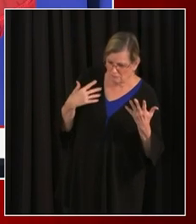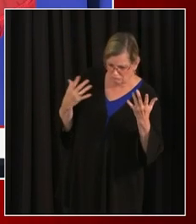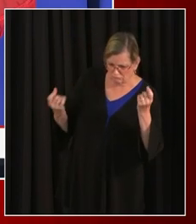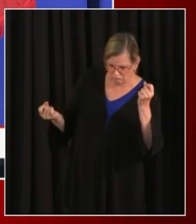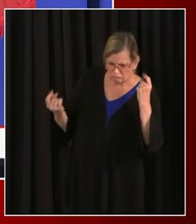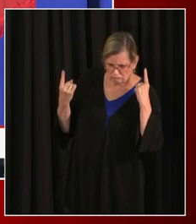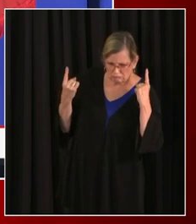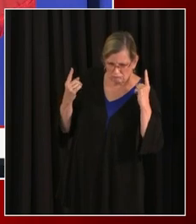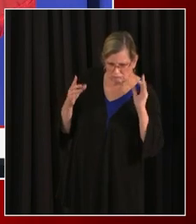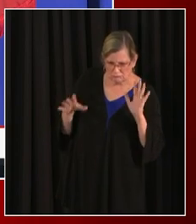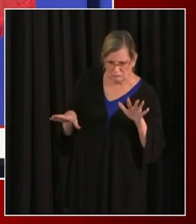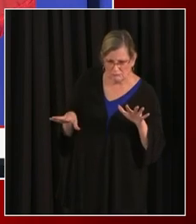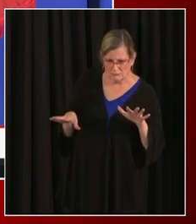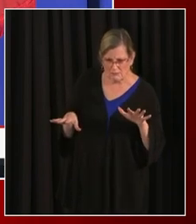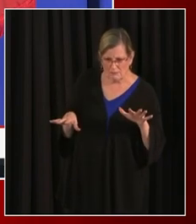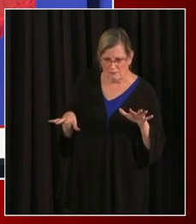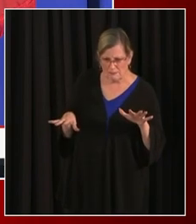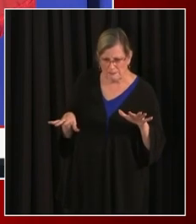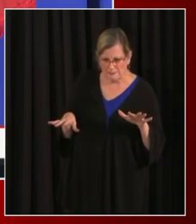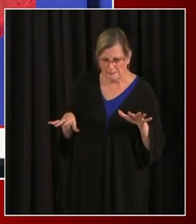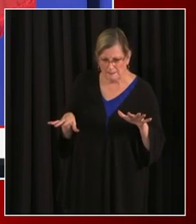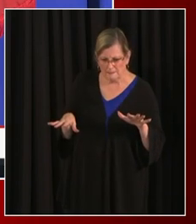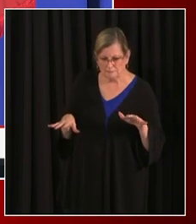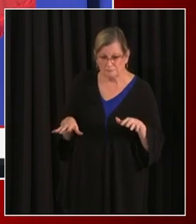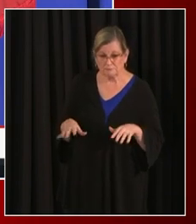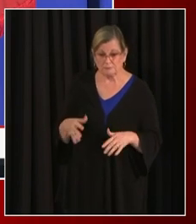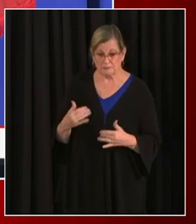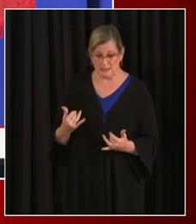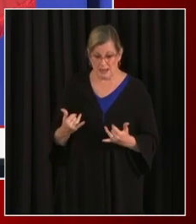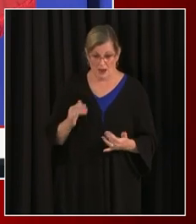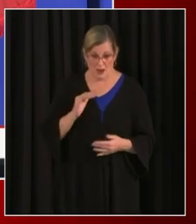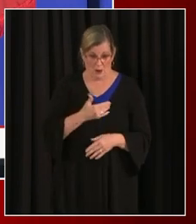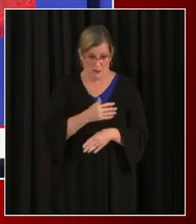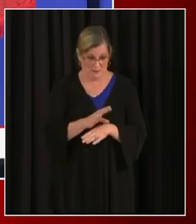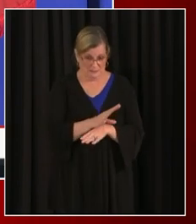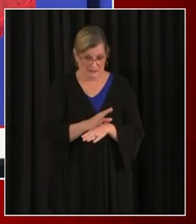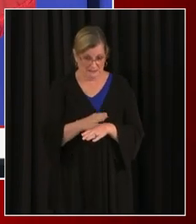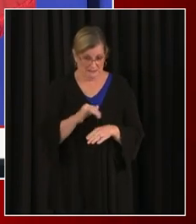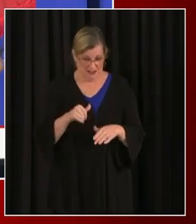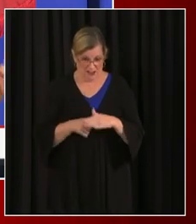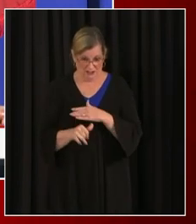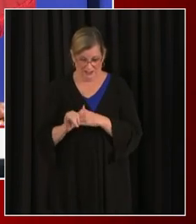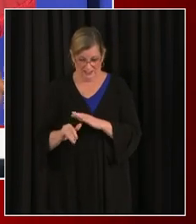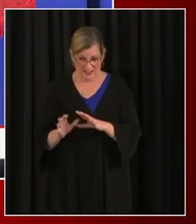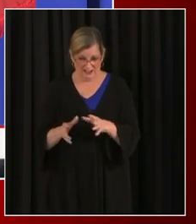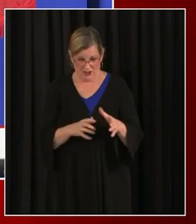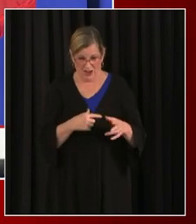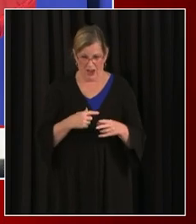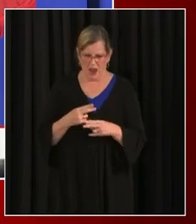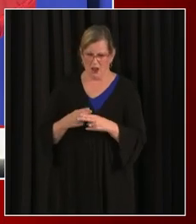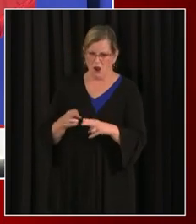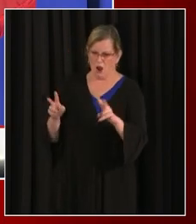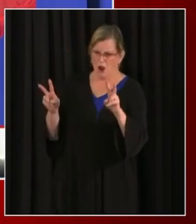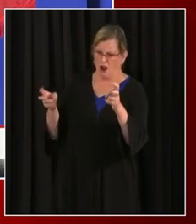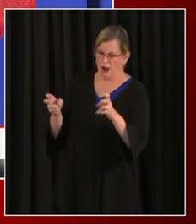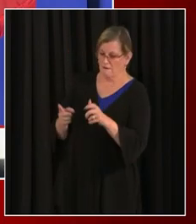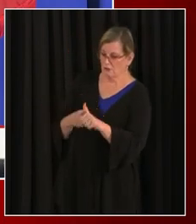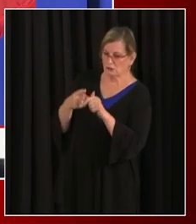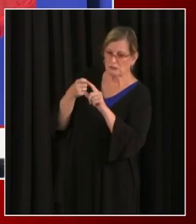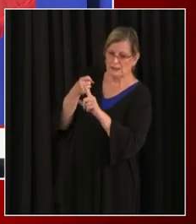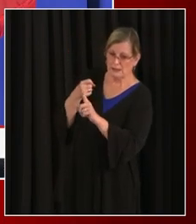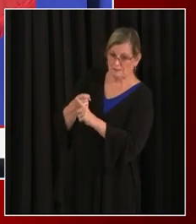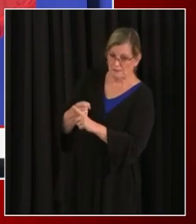and that our businesses that fall in that category, I call it first impacted, last